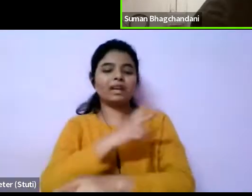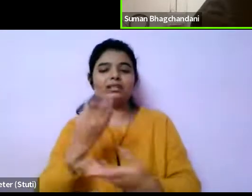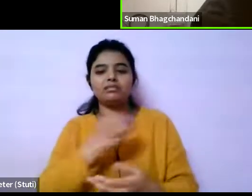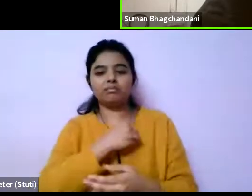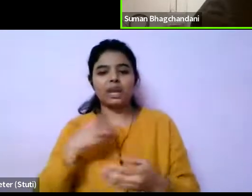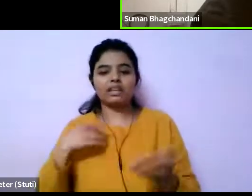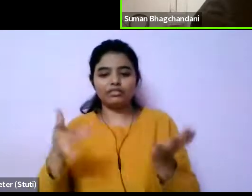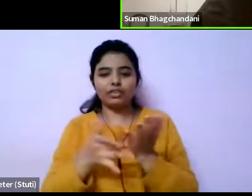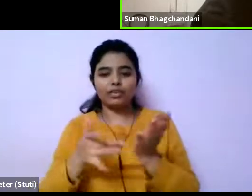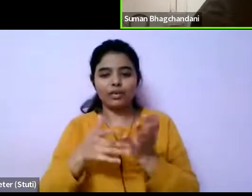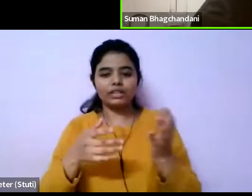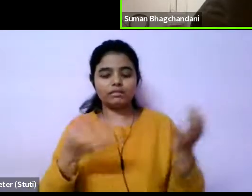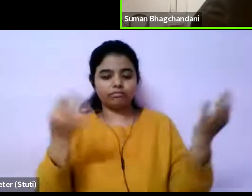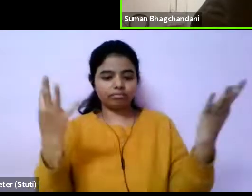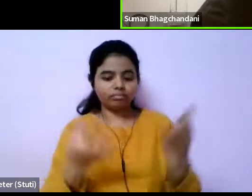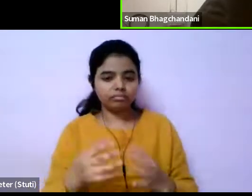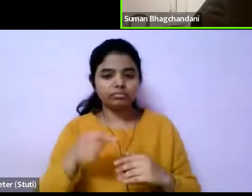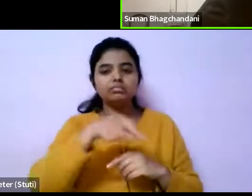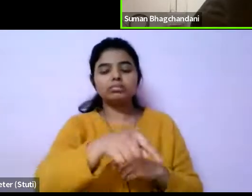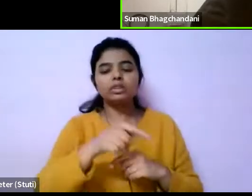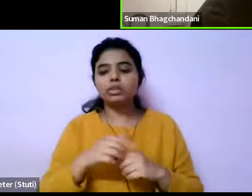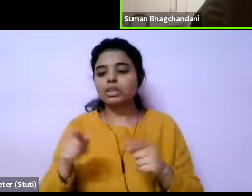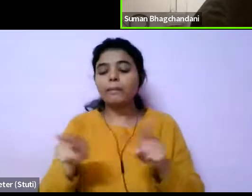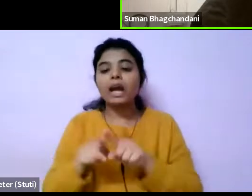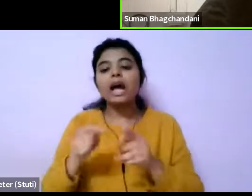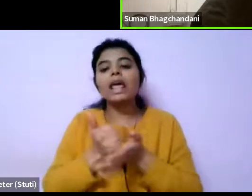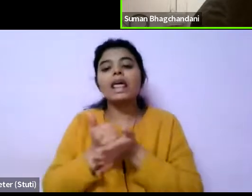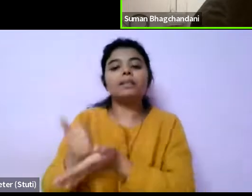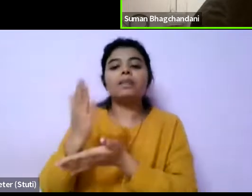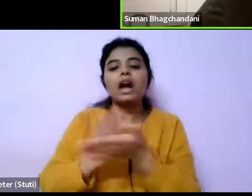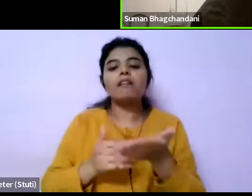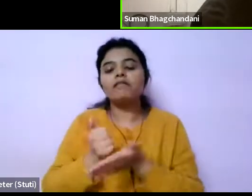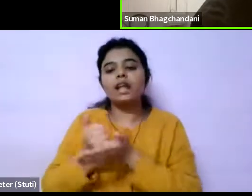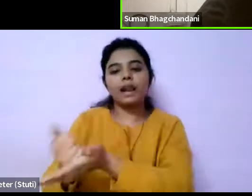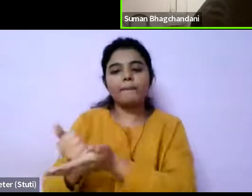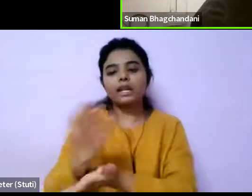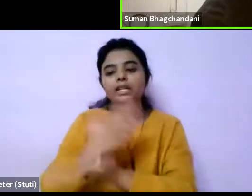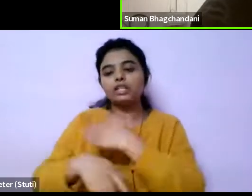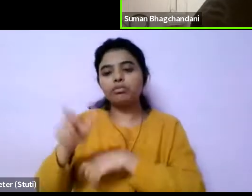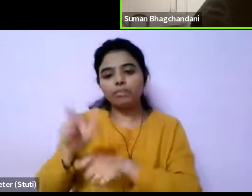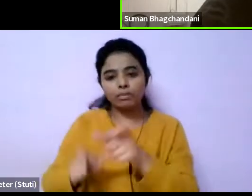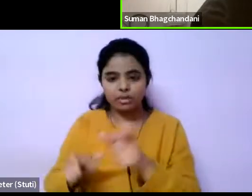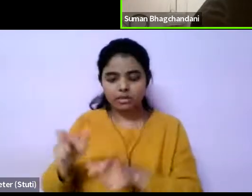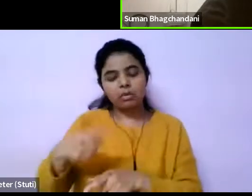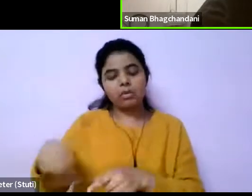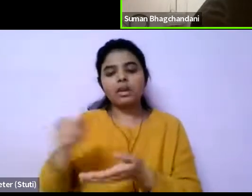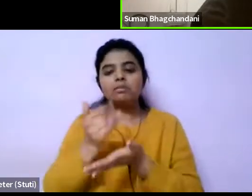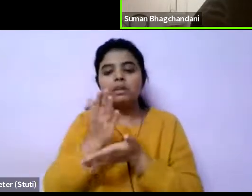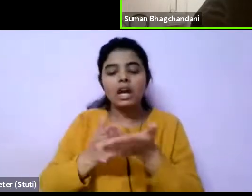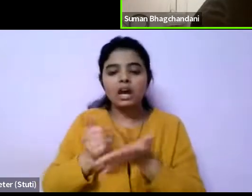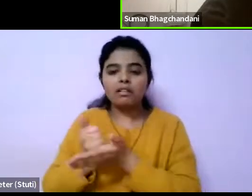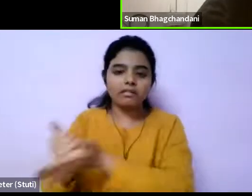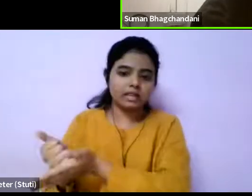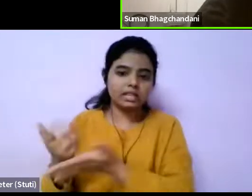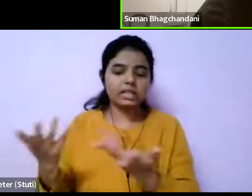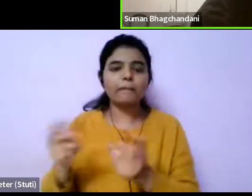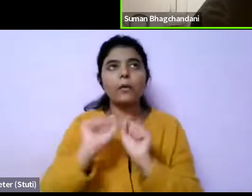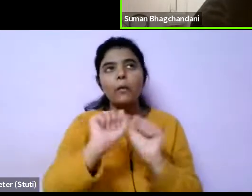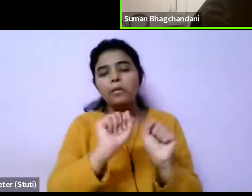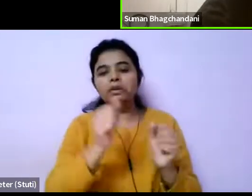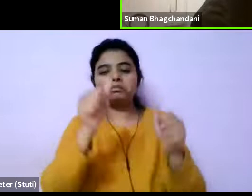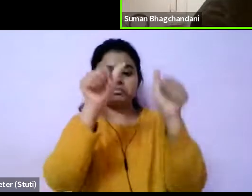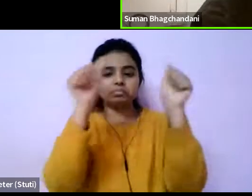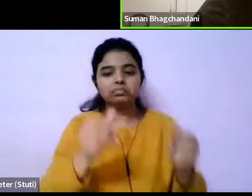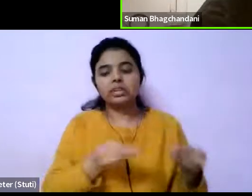field of prosthetics provided partial support to people with disabilities, and the human body became a biomedical model that gained